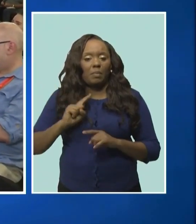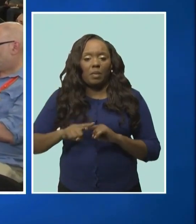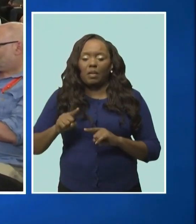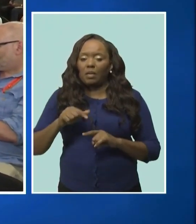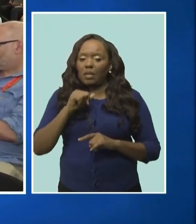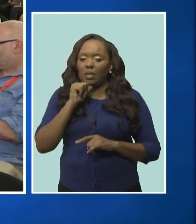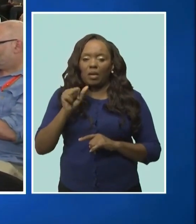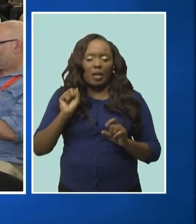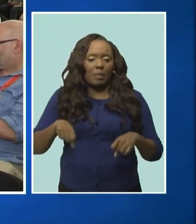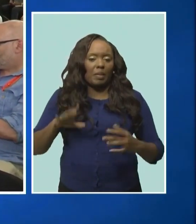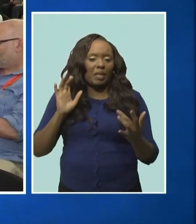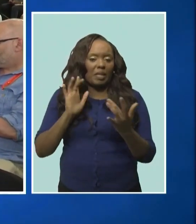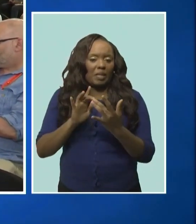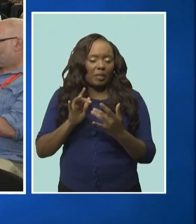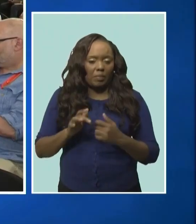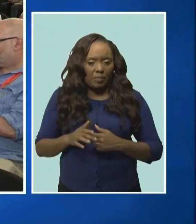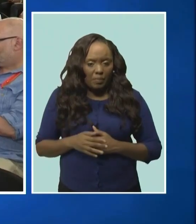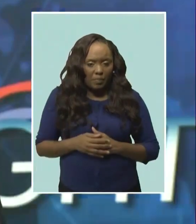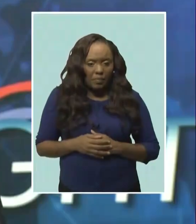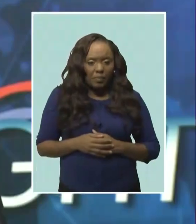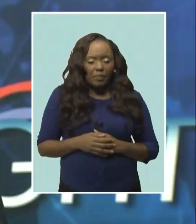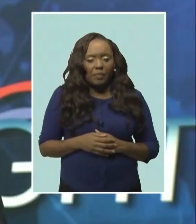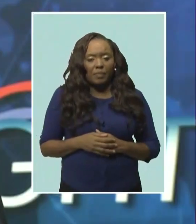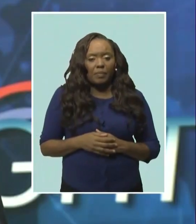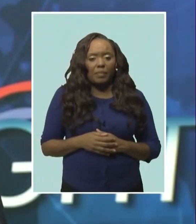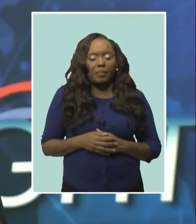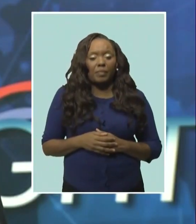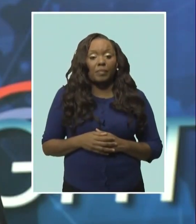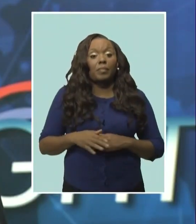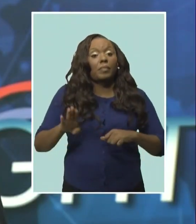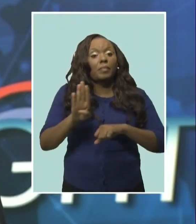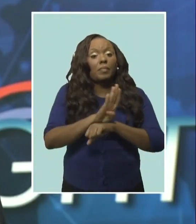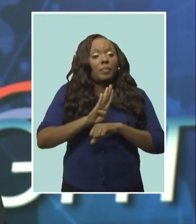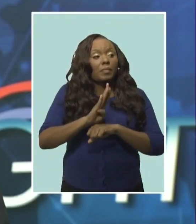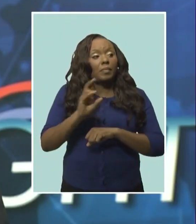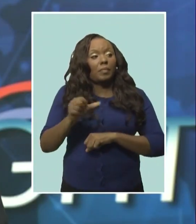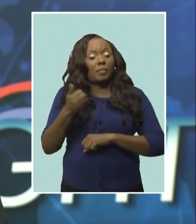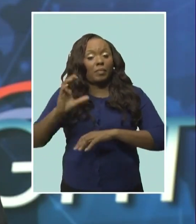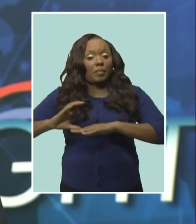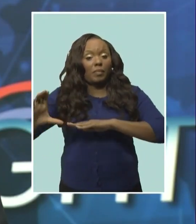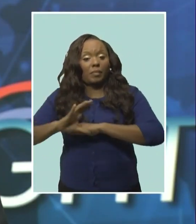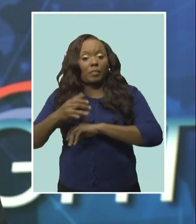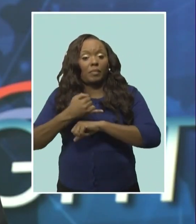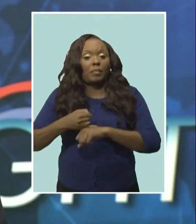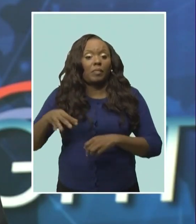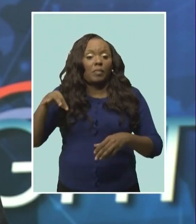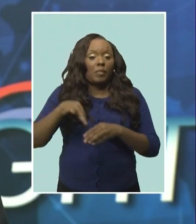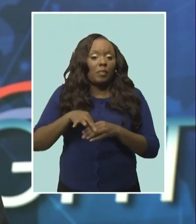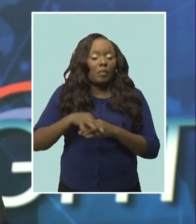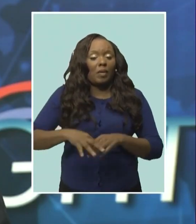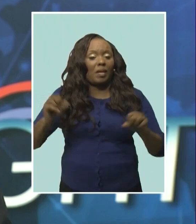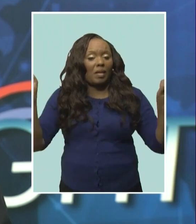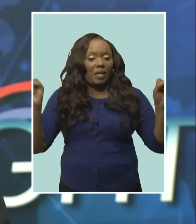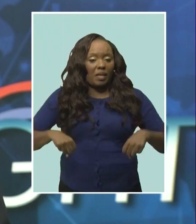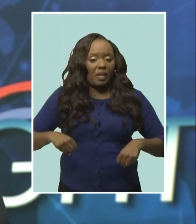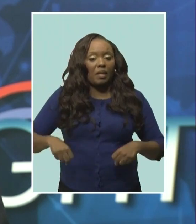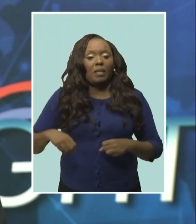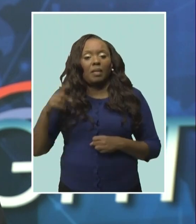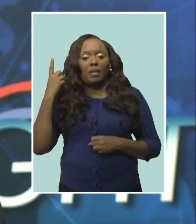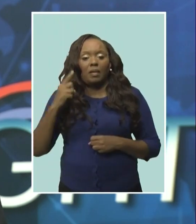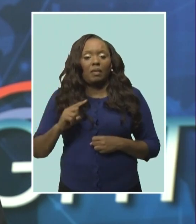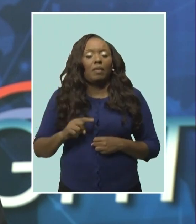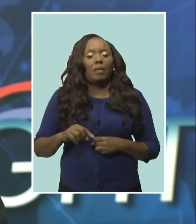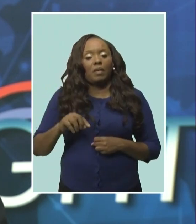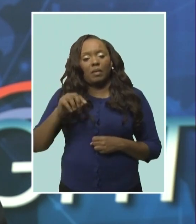Trevor Thorpe, CBC News. Barbados and other CARICOM states have voted in favor of a resolution at